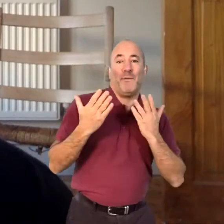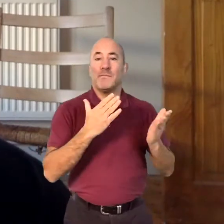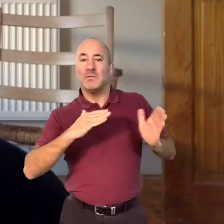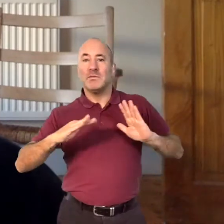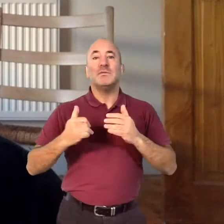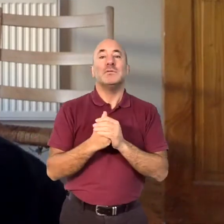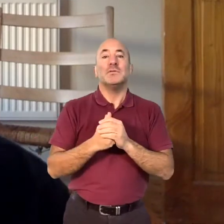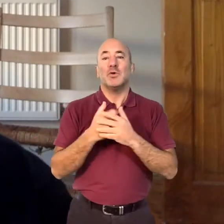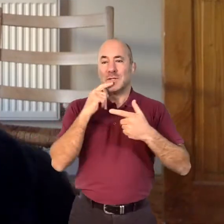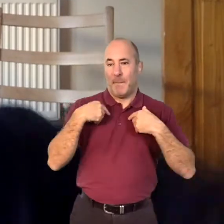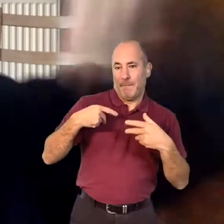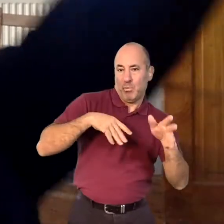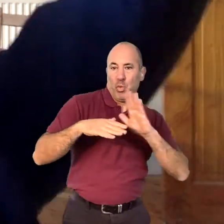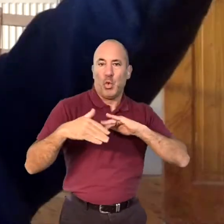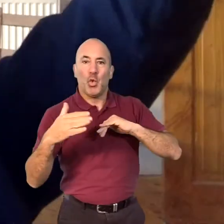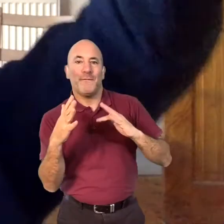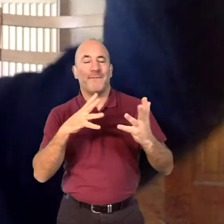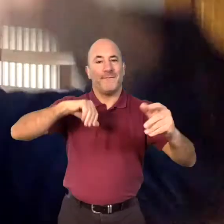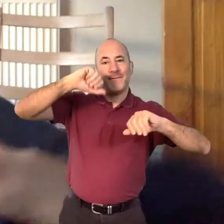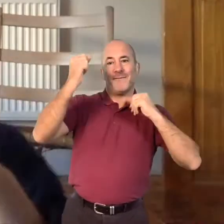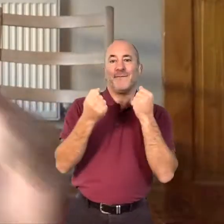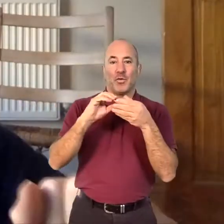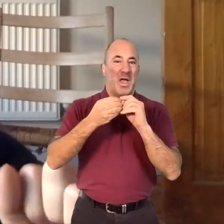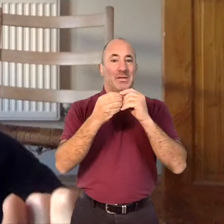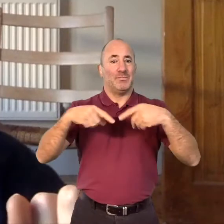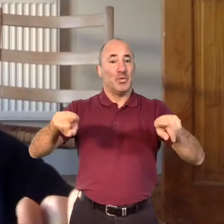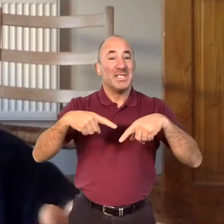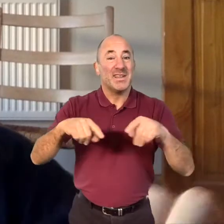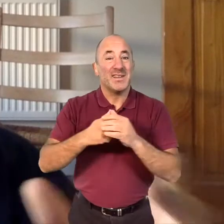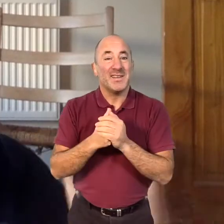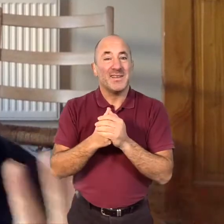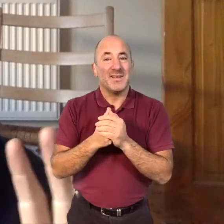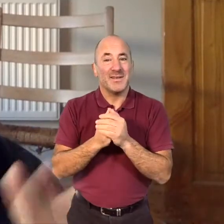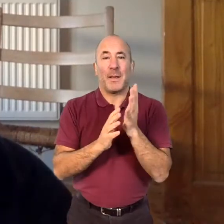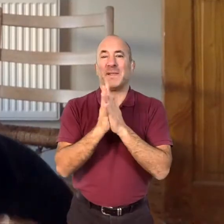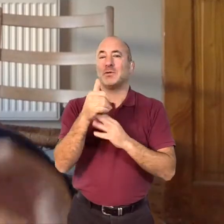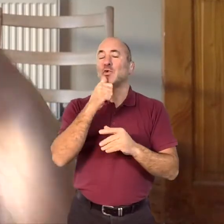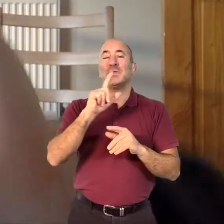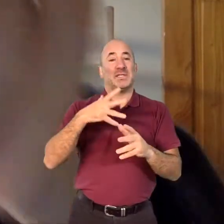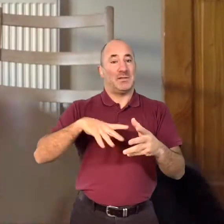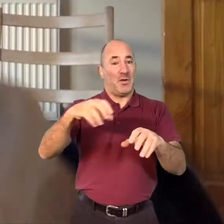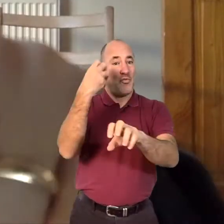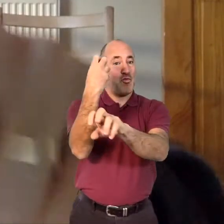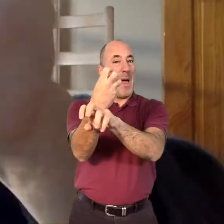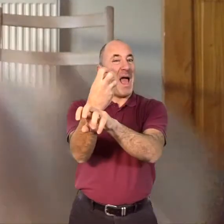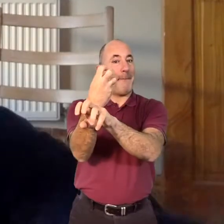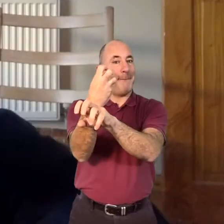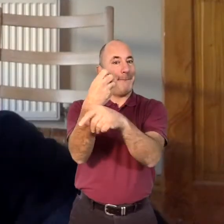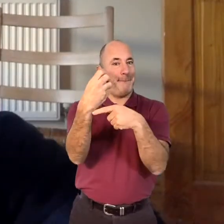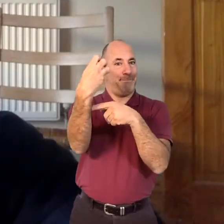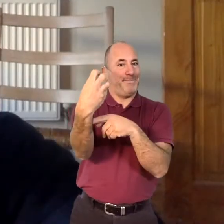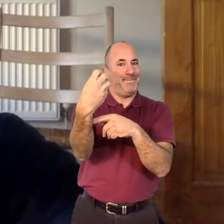usually do, using movement. Okay, we're going to move and make music, and that's going to involve using our